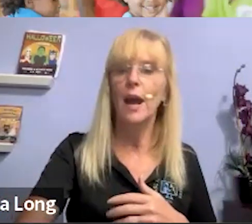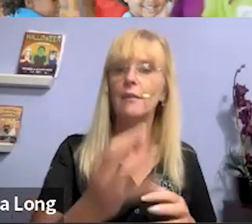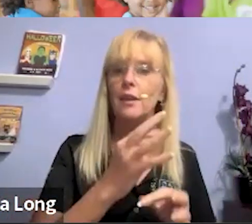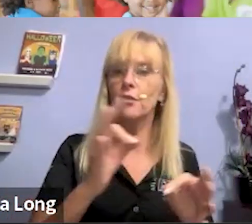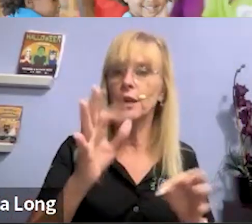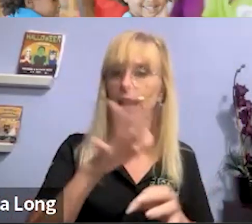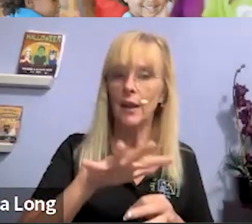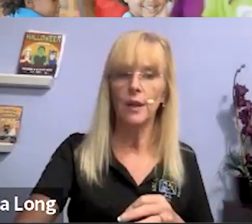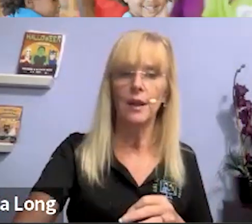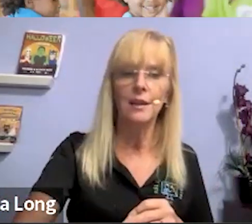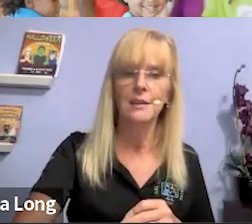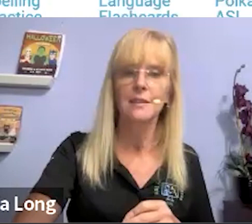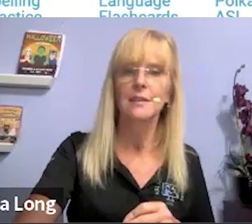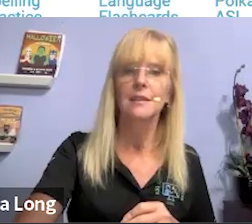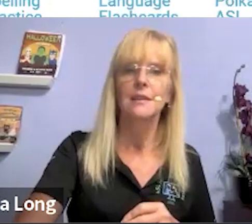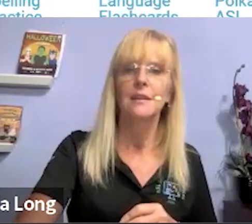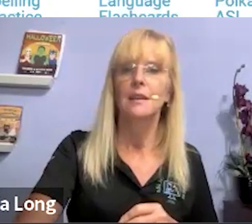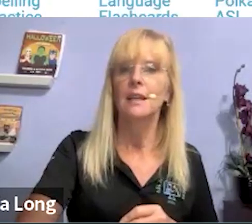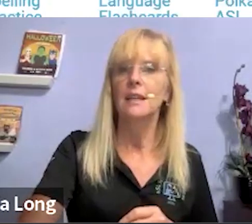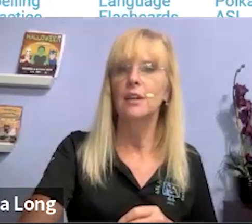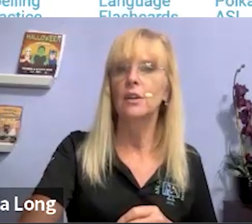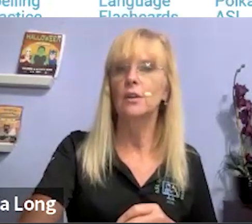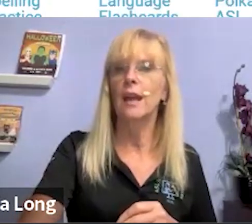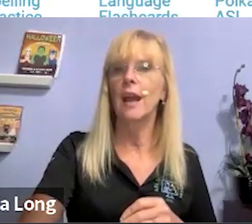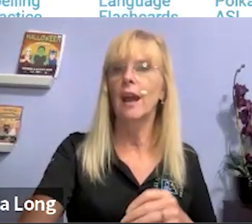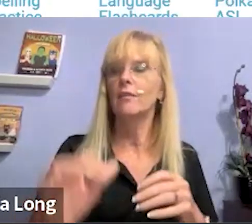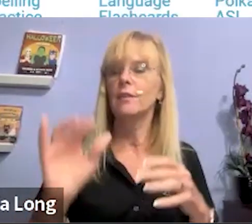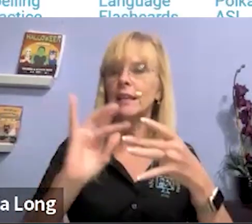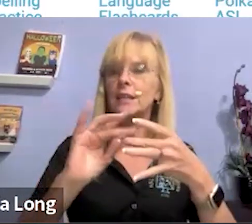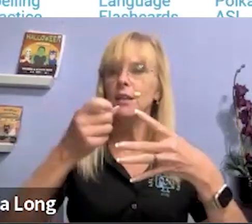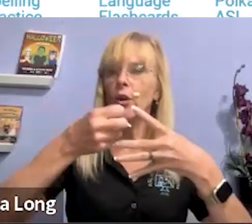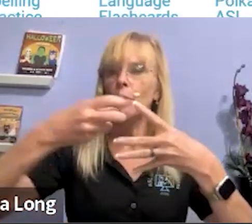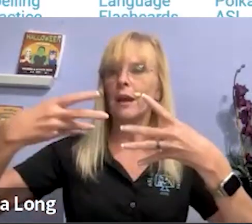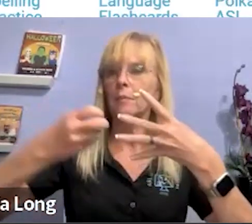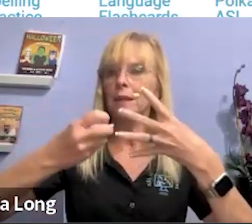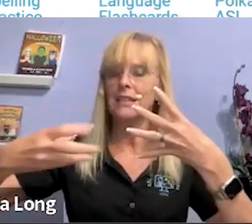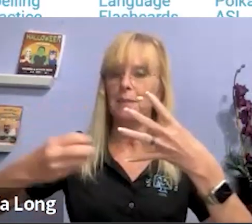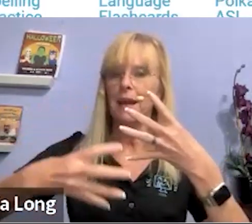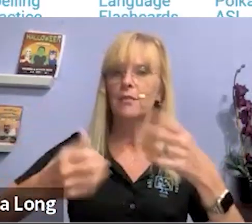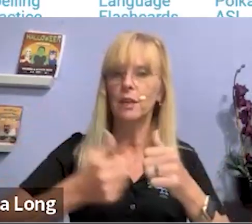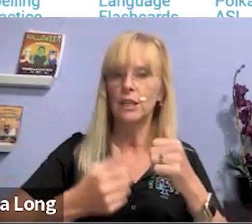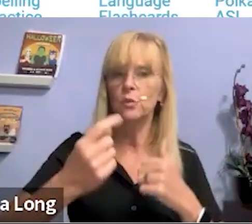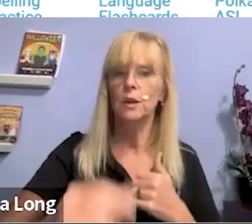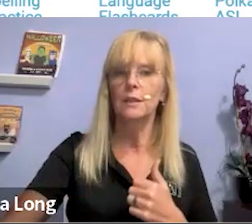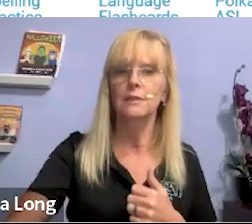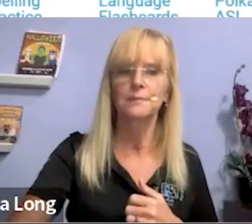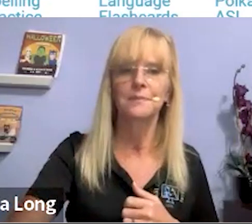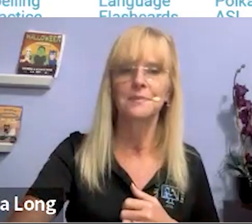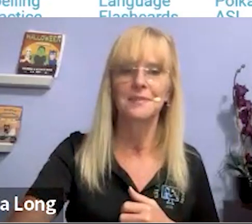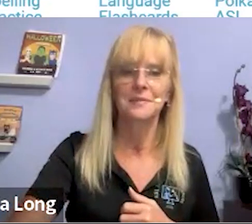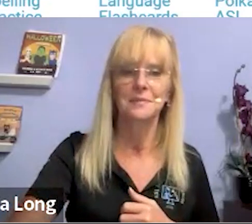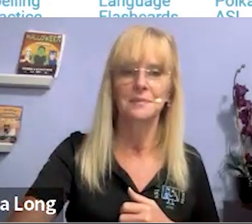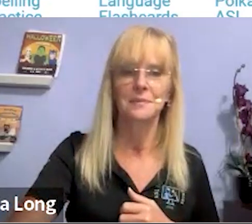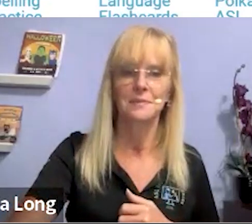we do have a free area. And in here, they have these open up and expand for each one.